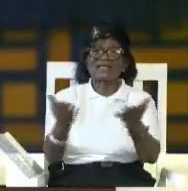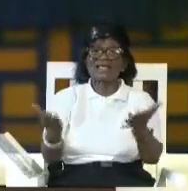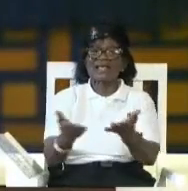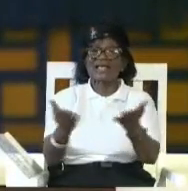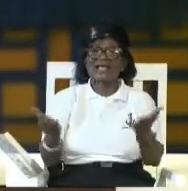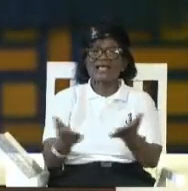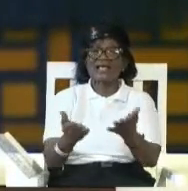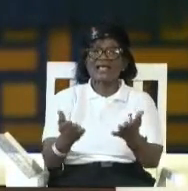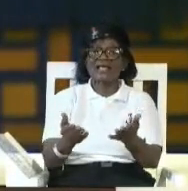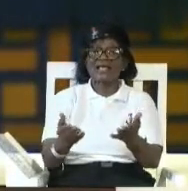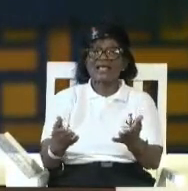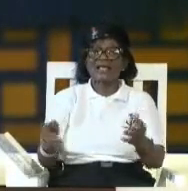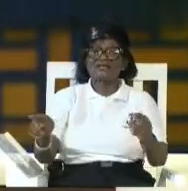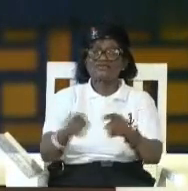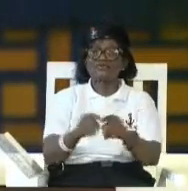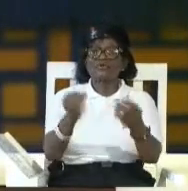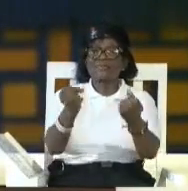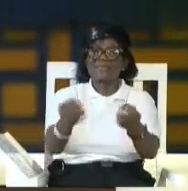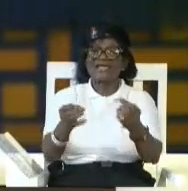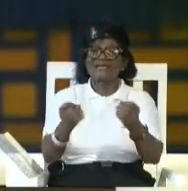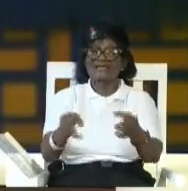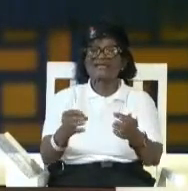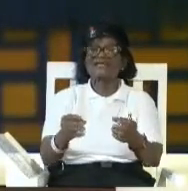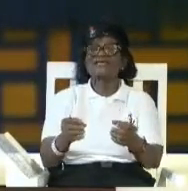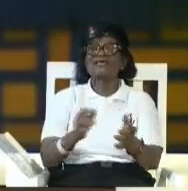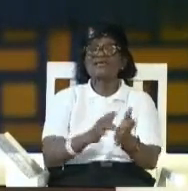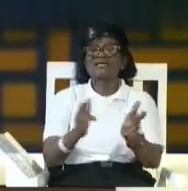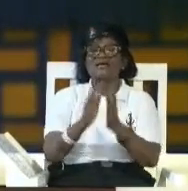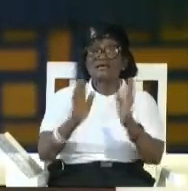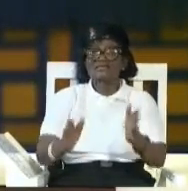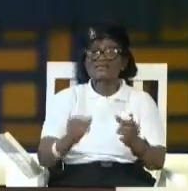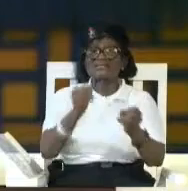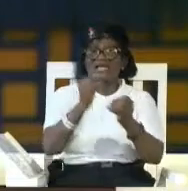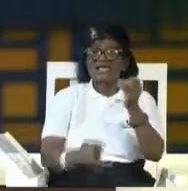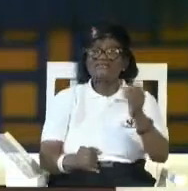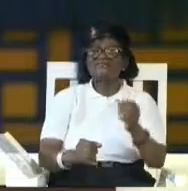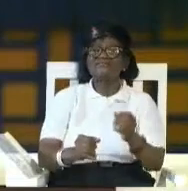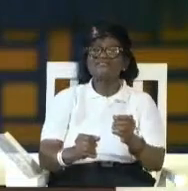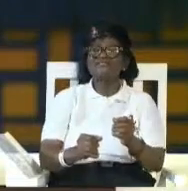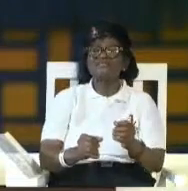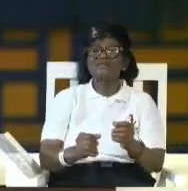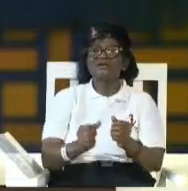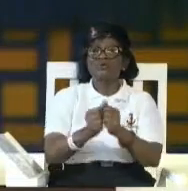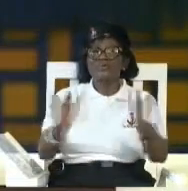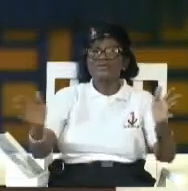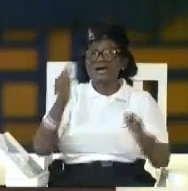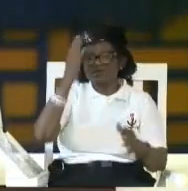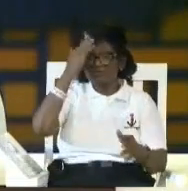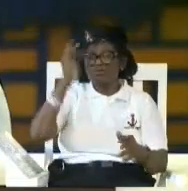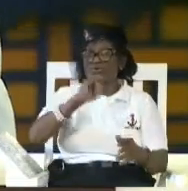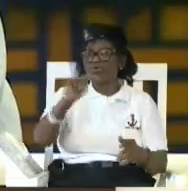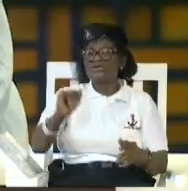So many Christians end up not even knowing what sanctification is all about.